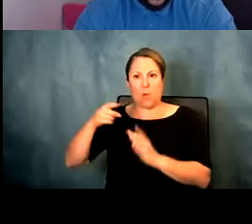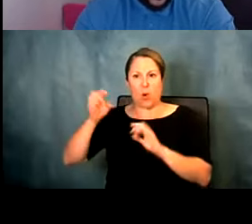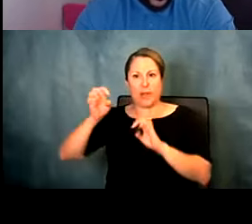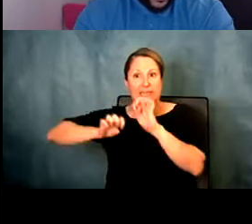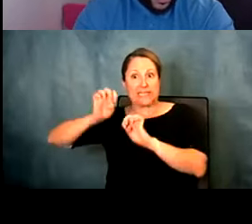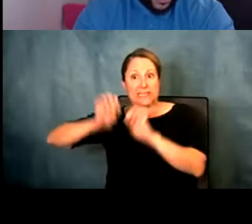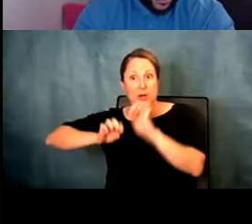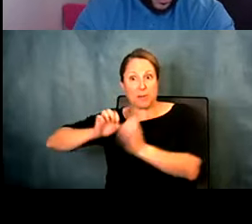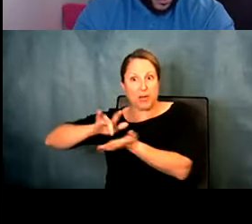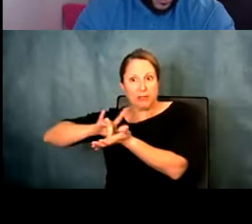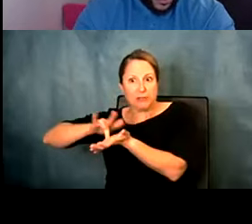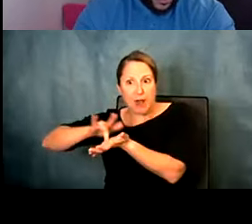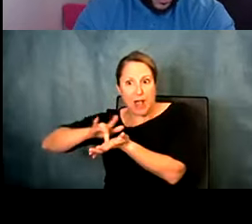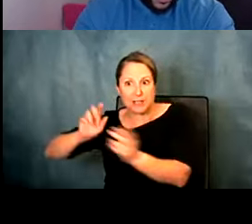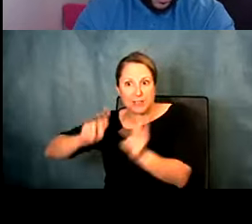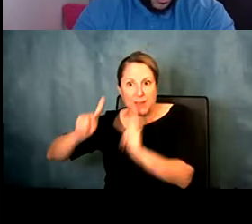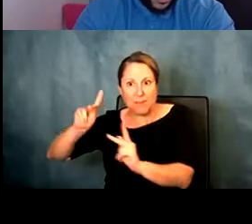do, and